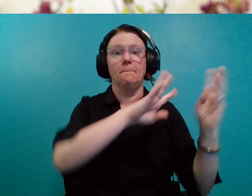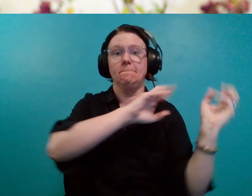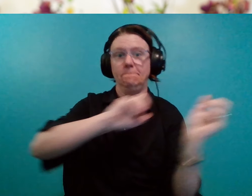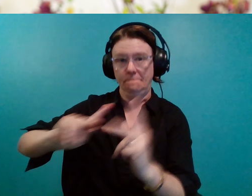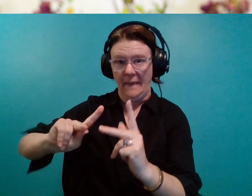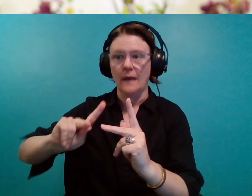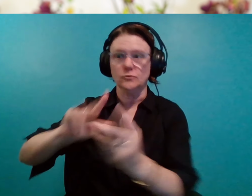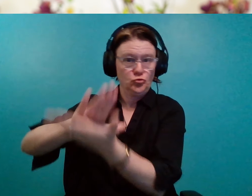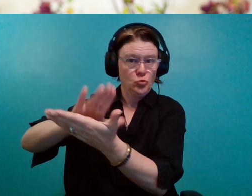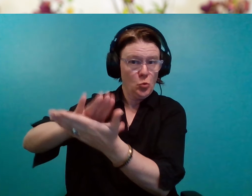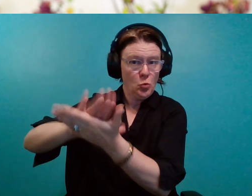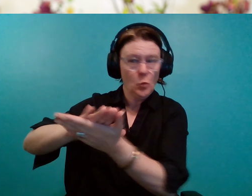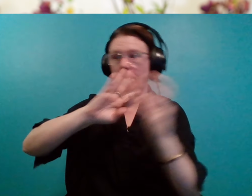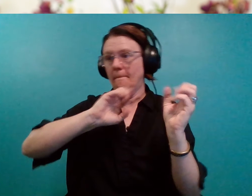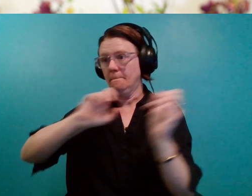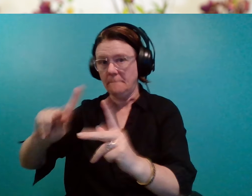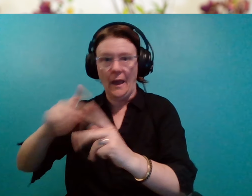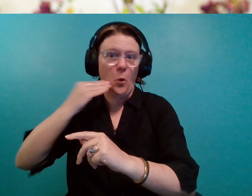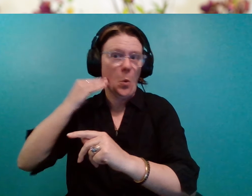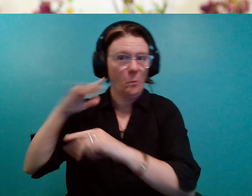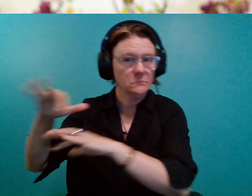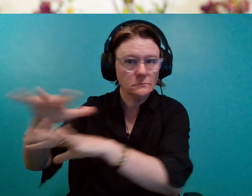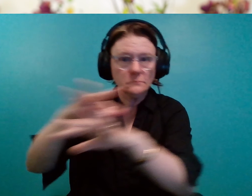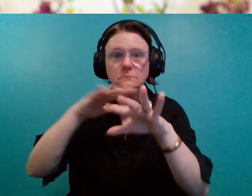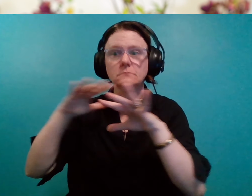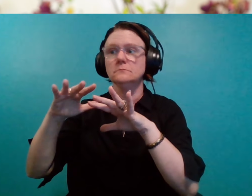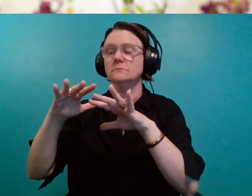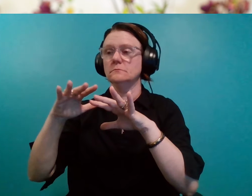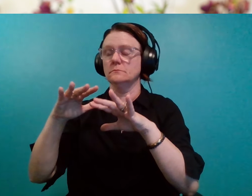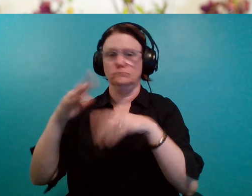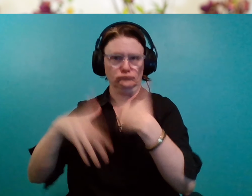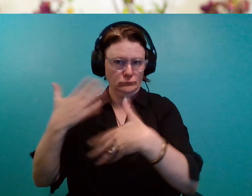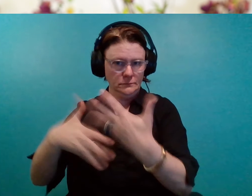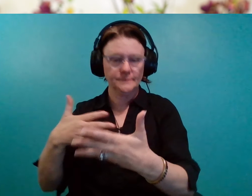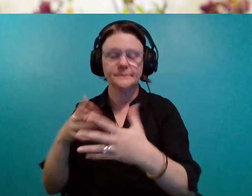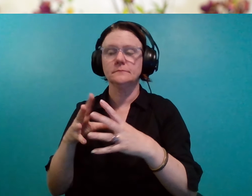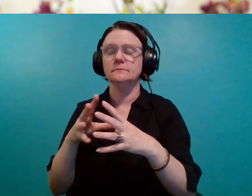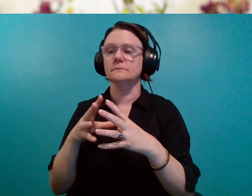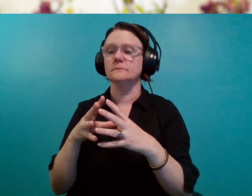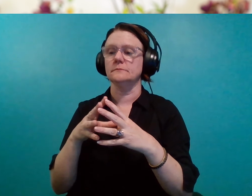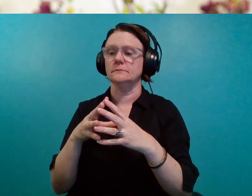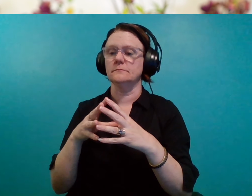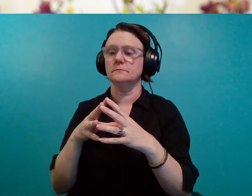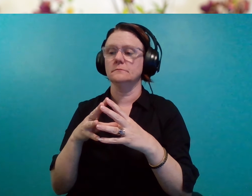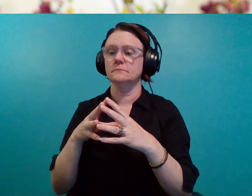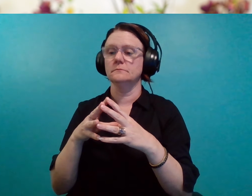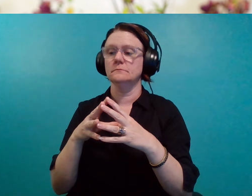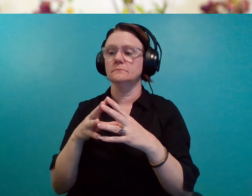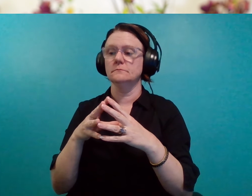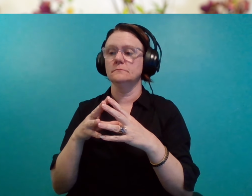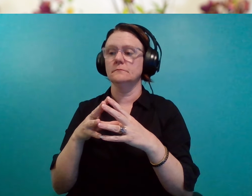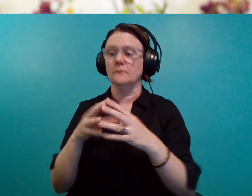returned back to school, back into society, and went back to school, while